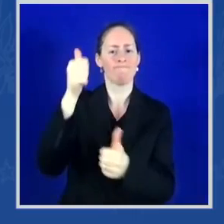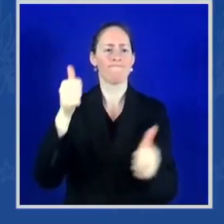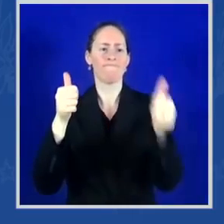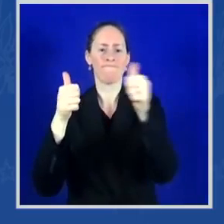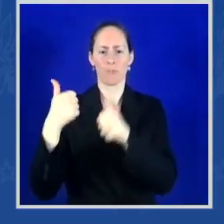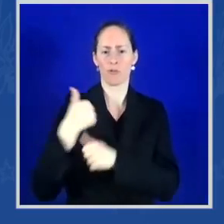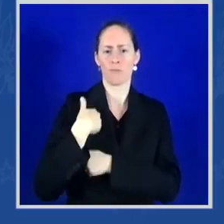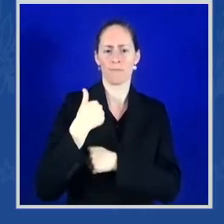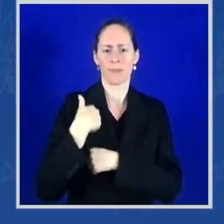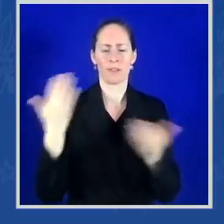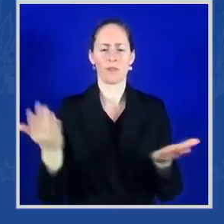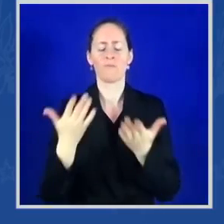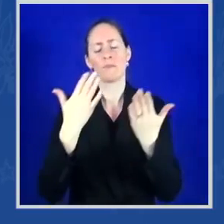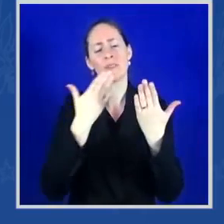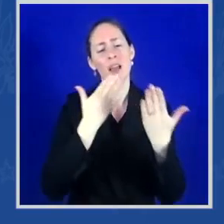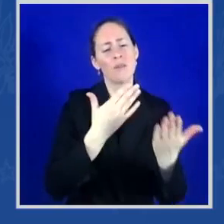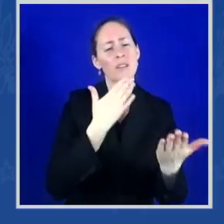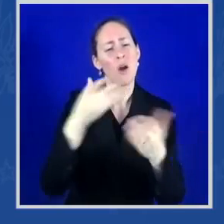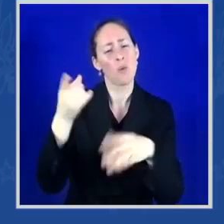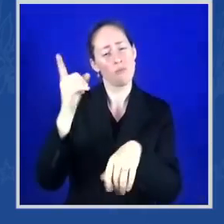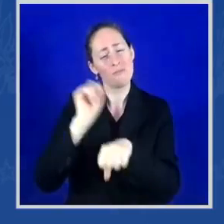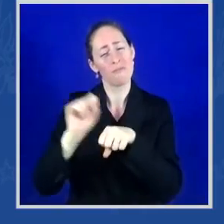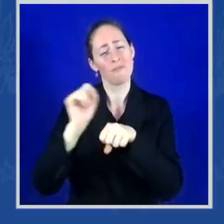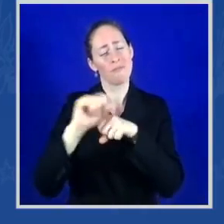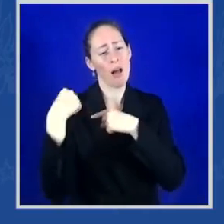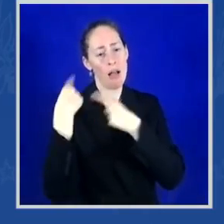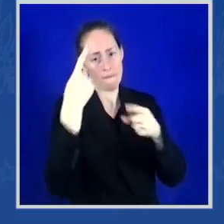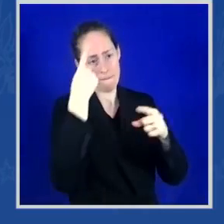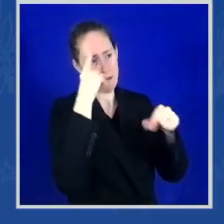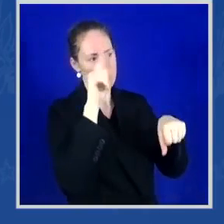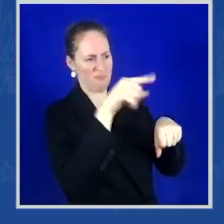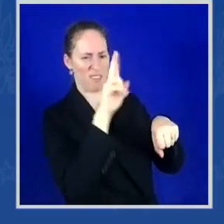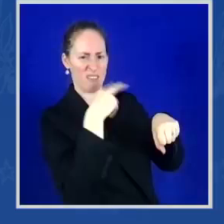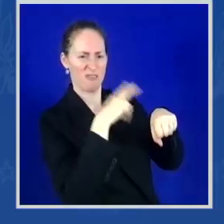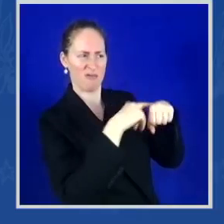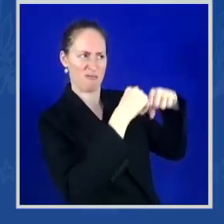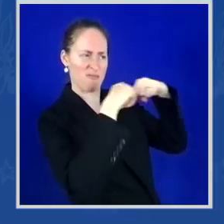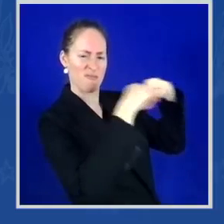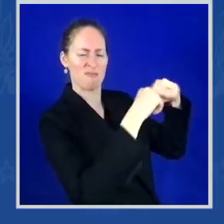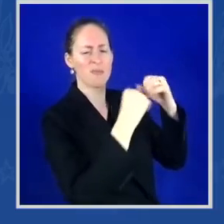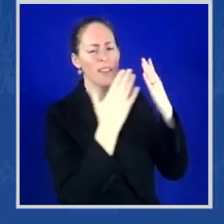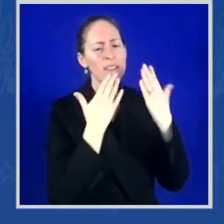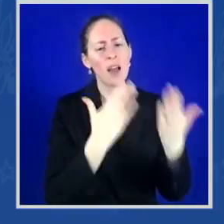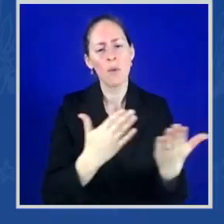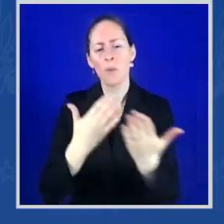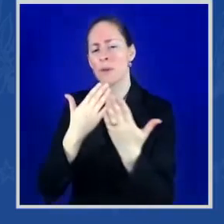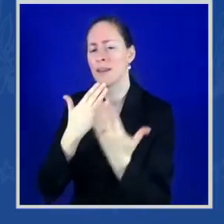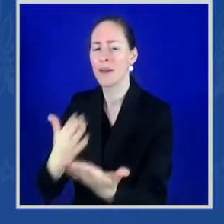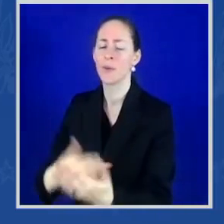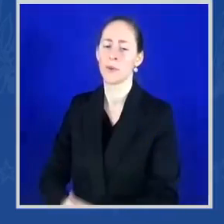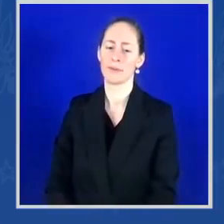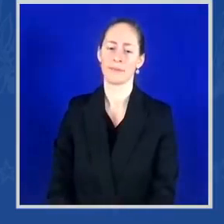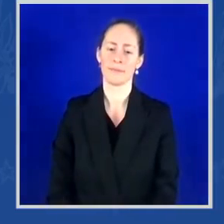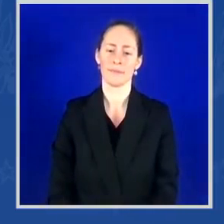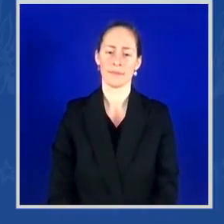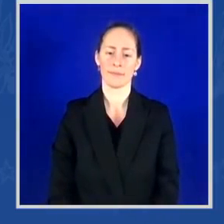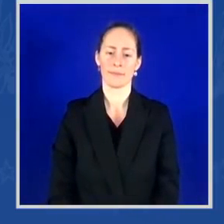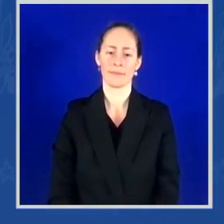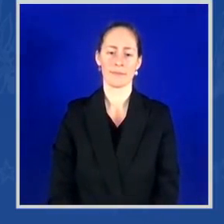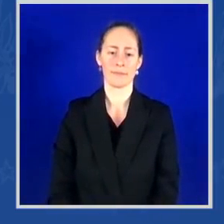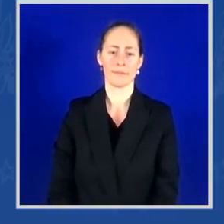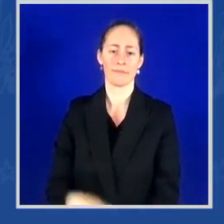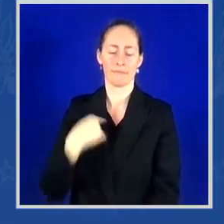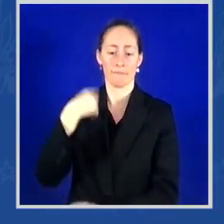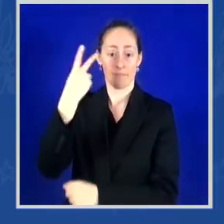Guard. By the way, I saw General Vavalo this morning. He's become not only a general, but a great